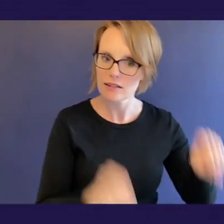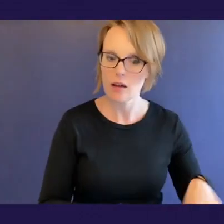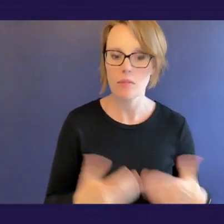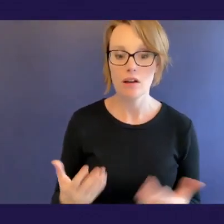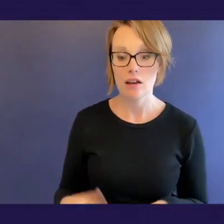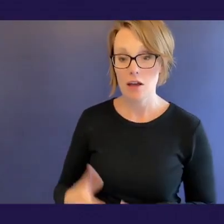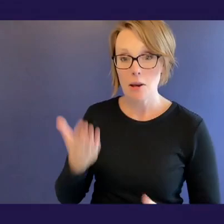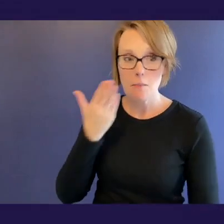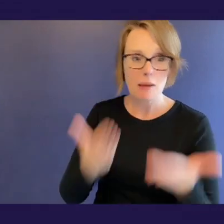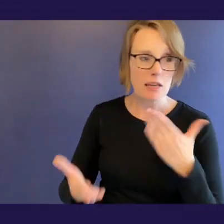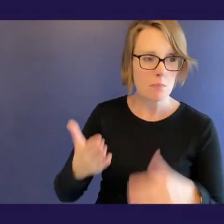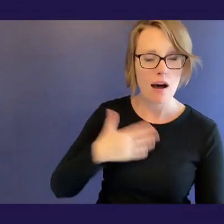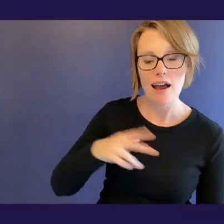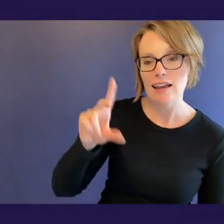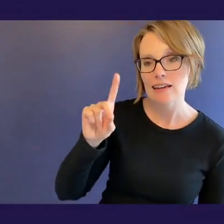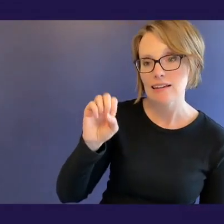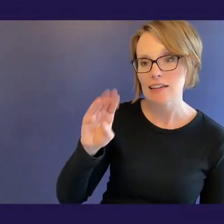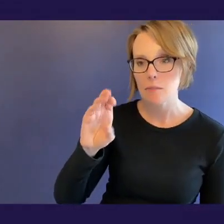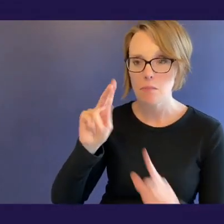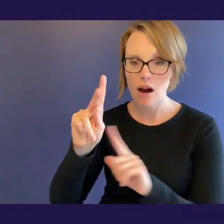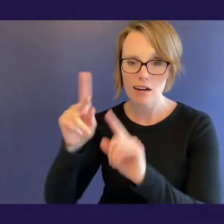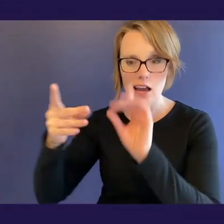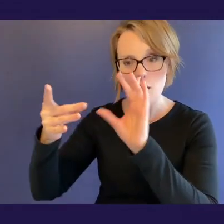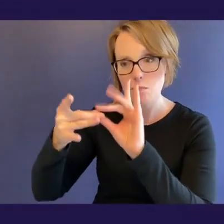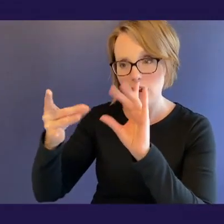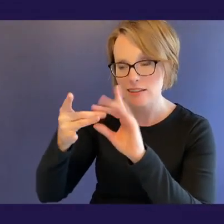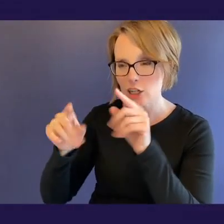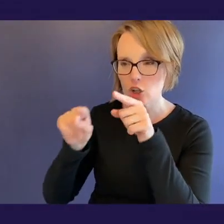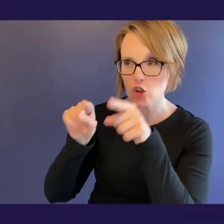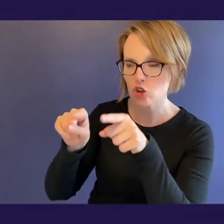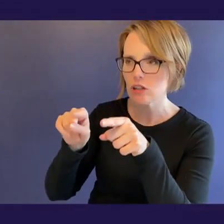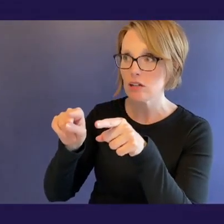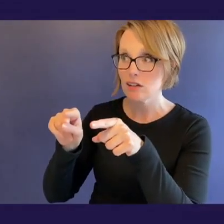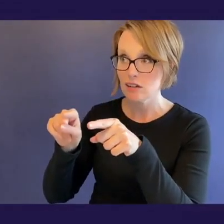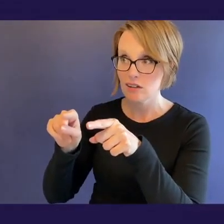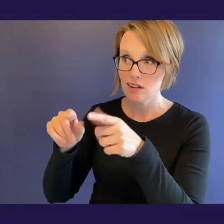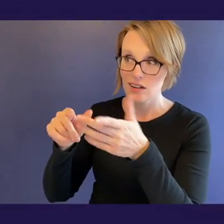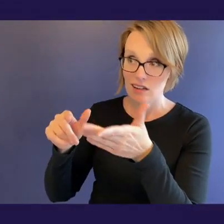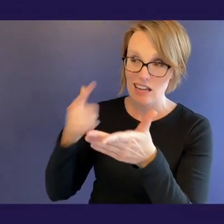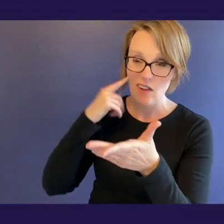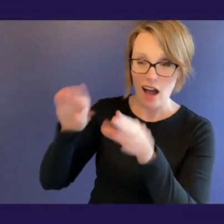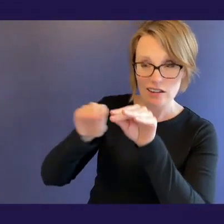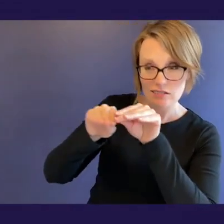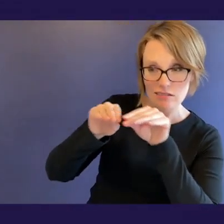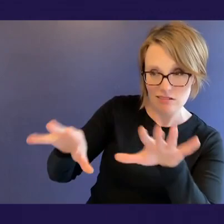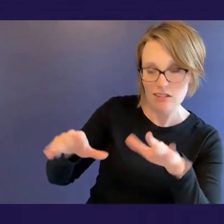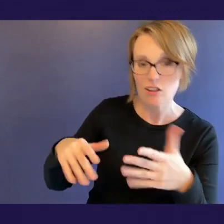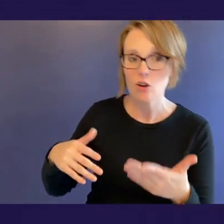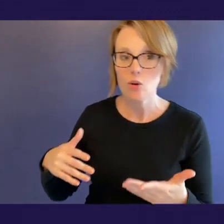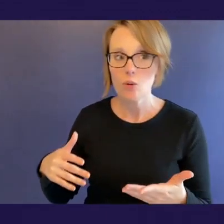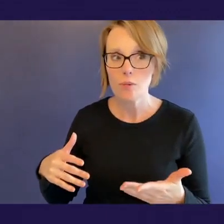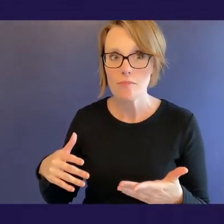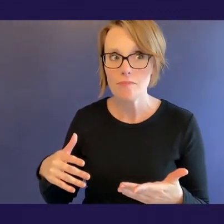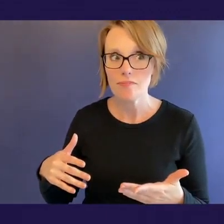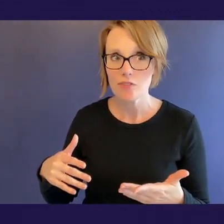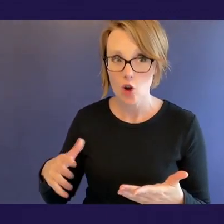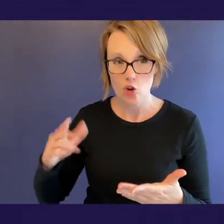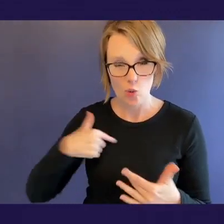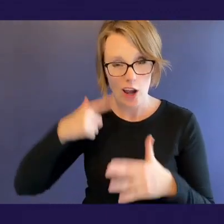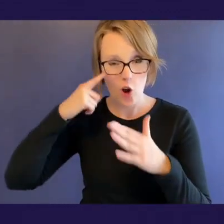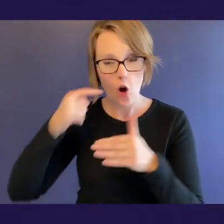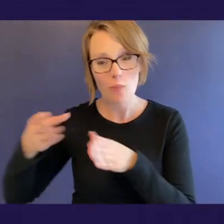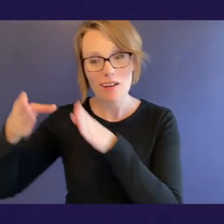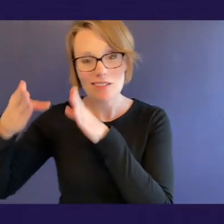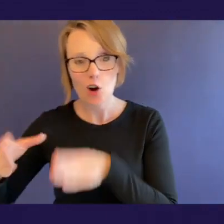or my debunk message, I don't have the luxury of hoping that a physician someday will encounter someone who needs that information. I would